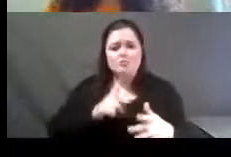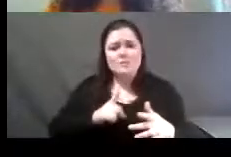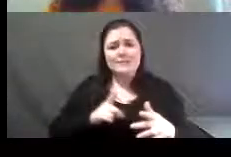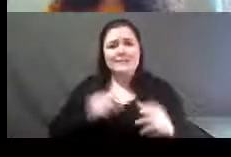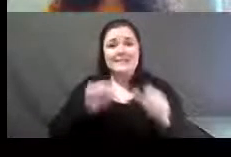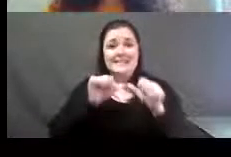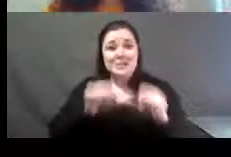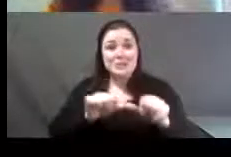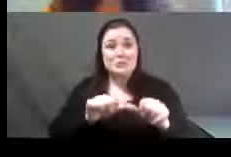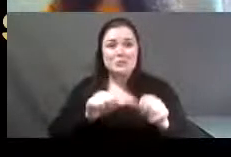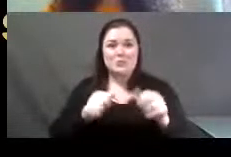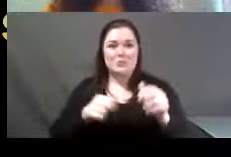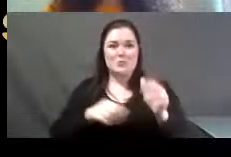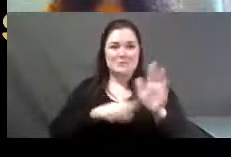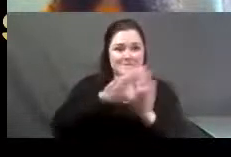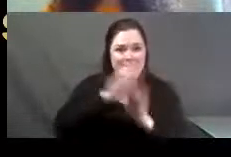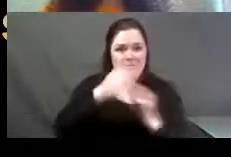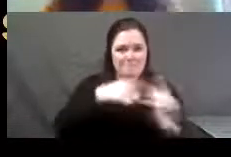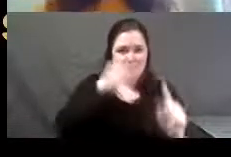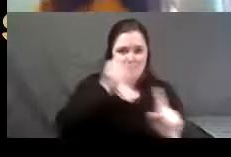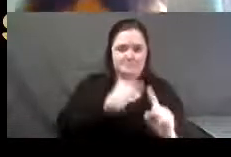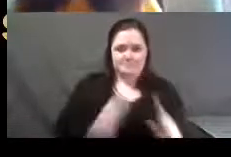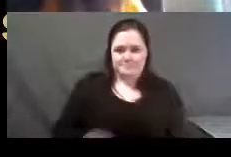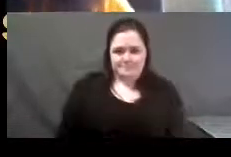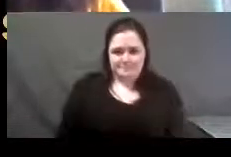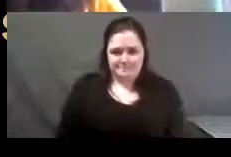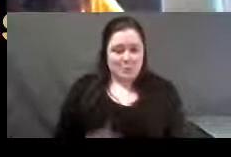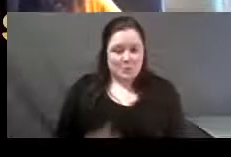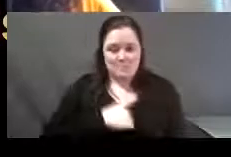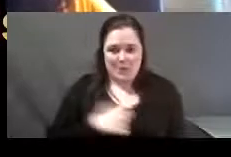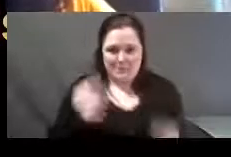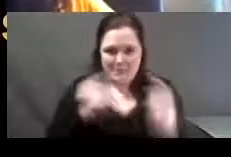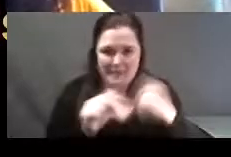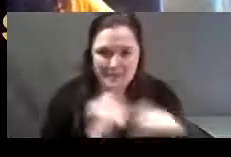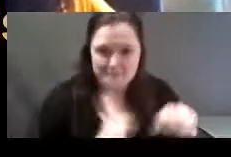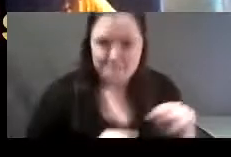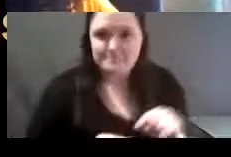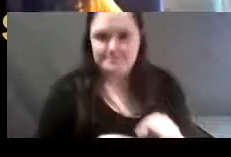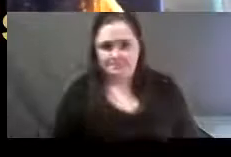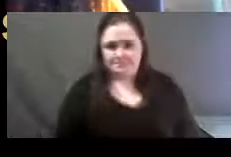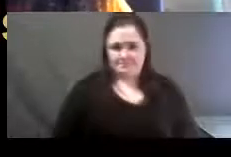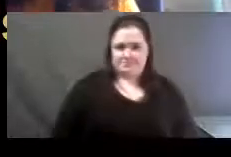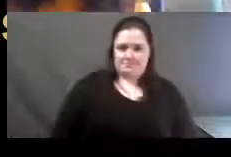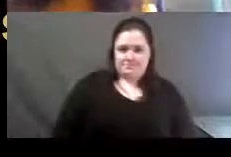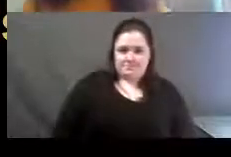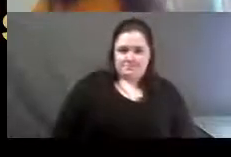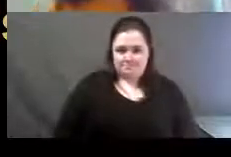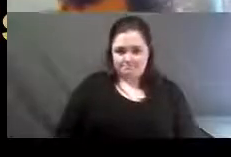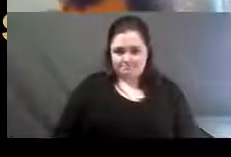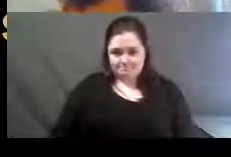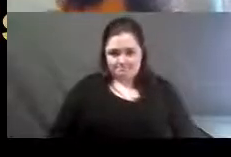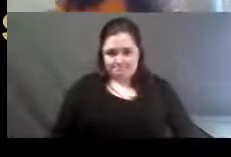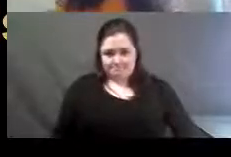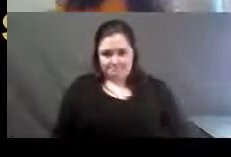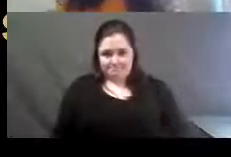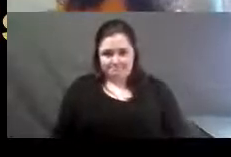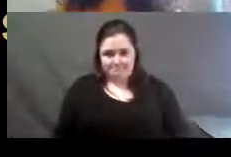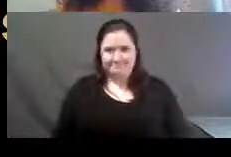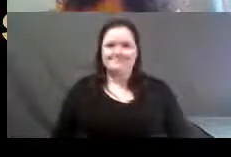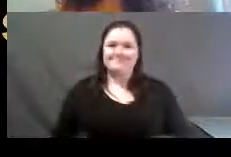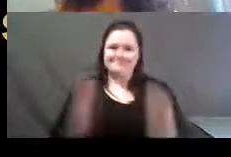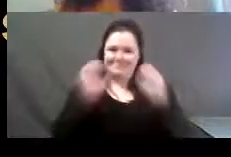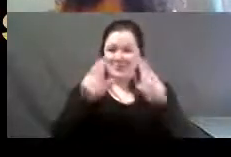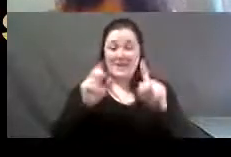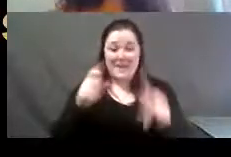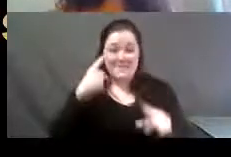that, oh, sorry, y'all. Let me fix my slide real quick. There we go. For those who are